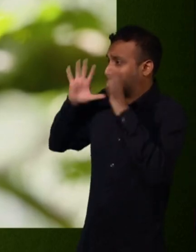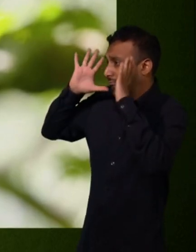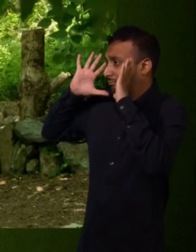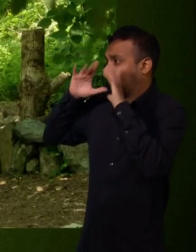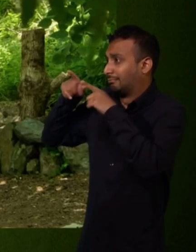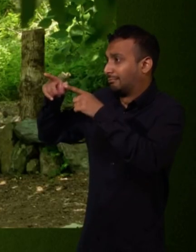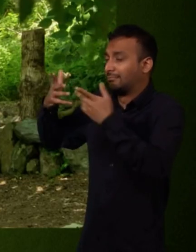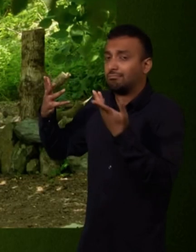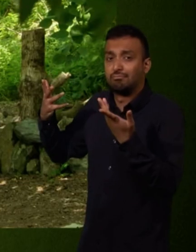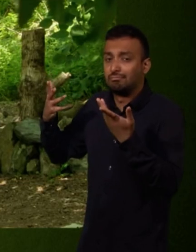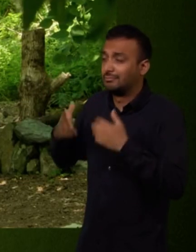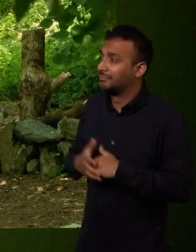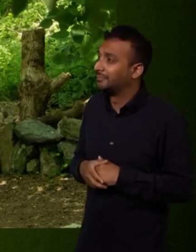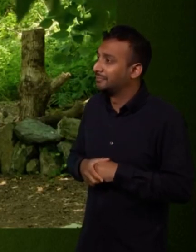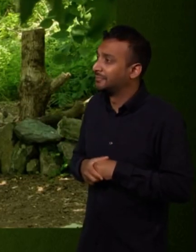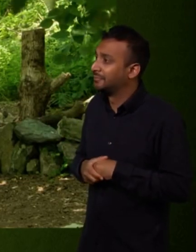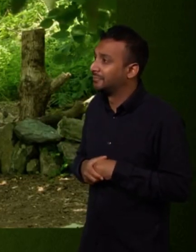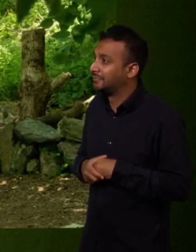better kind of ambassador for